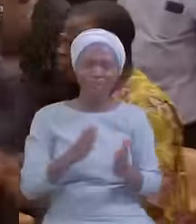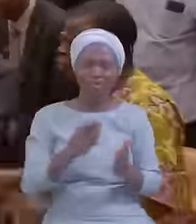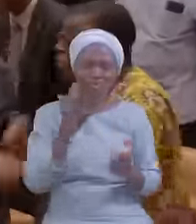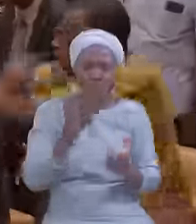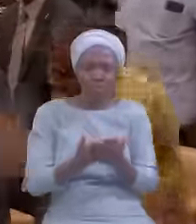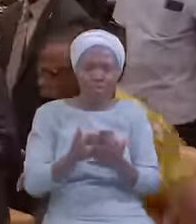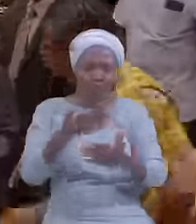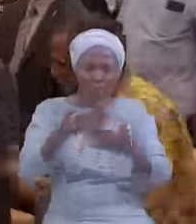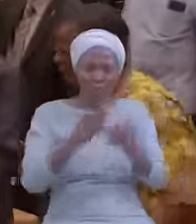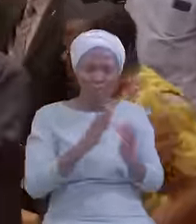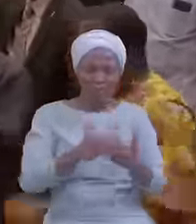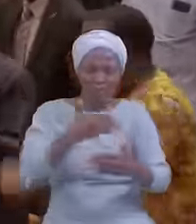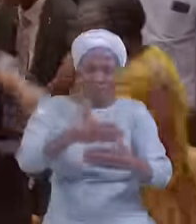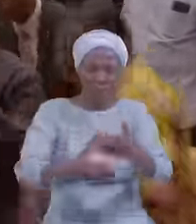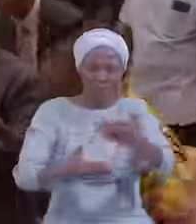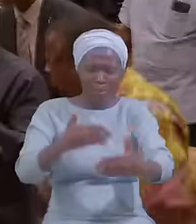for success,